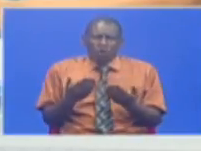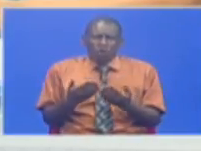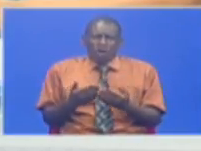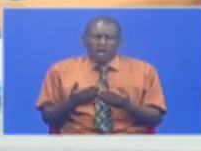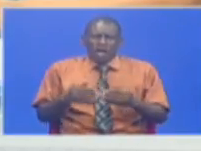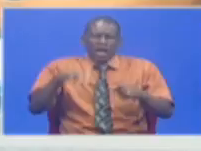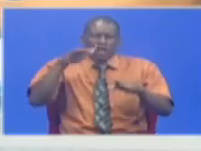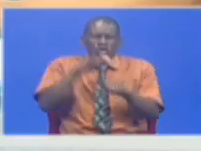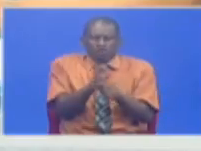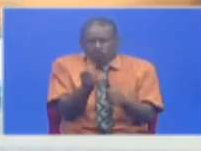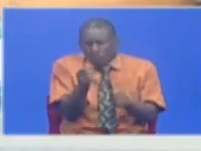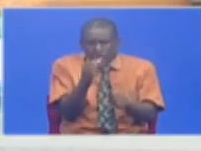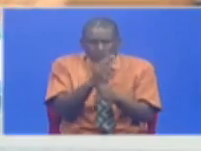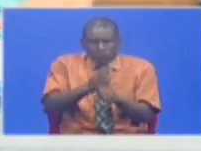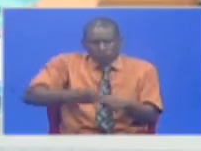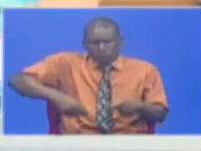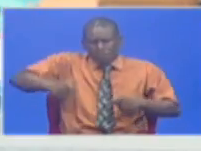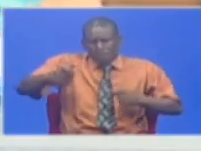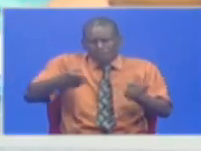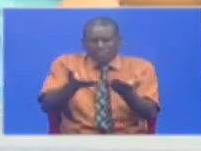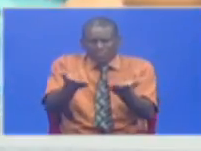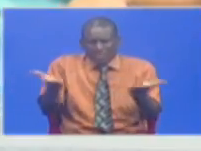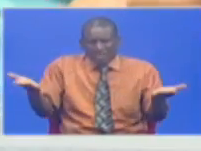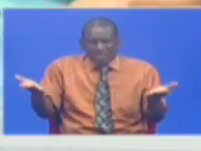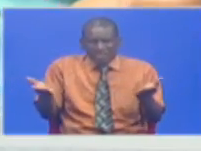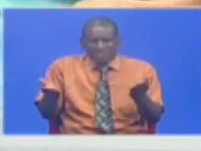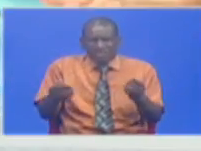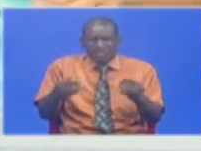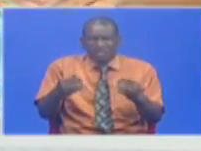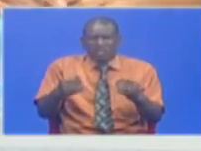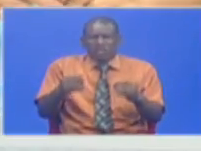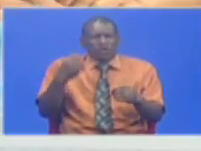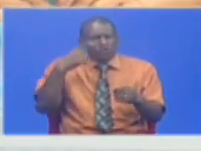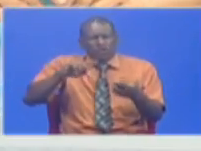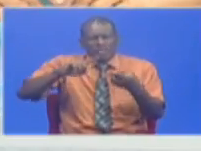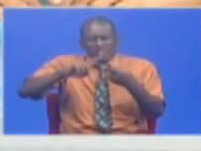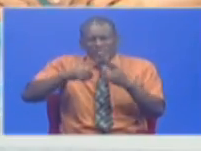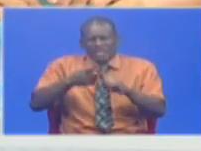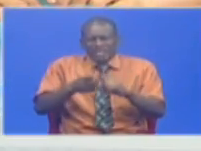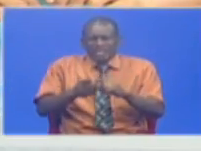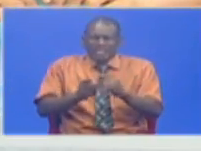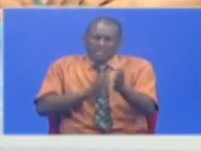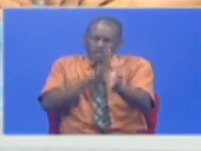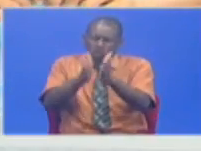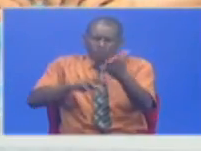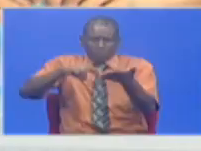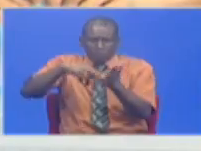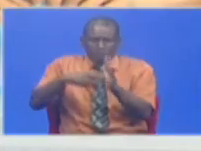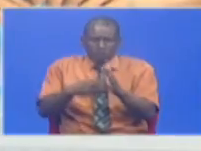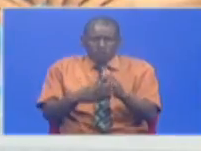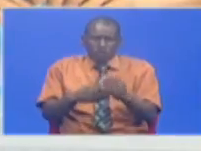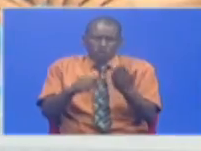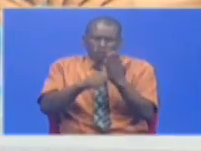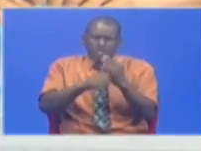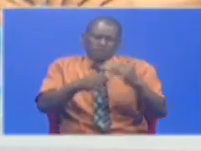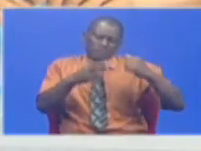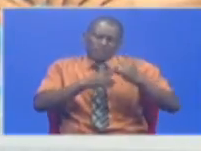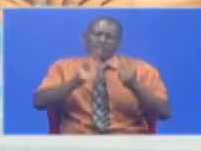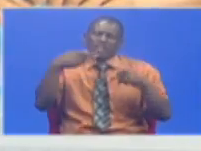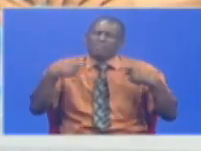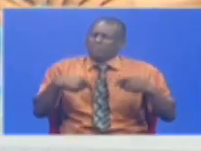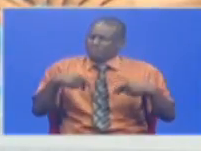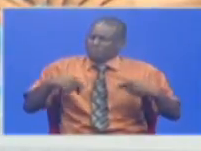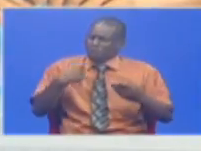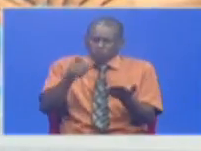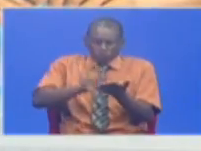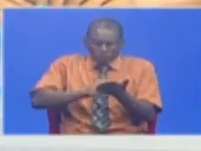money was used to pay for goods and services for the Standard Gauge Railway project. We named the seven Kenyans who signed what is possibly Kenya's